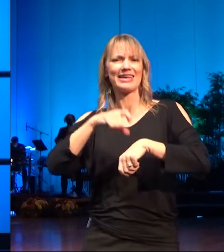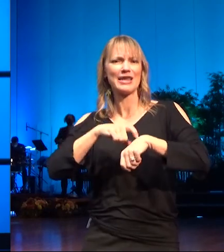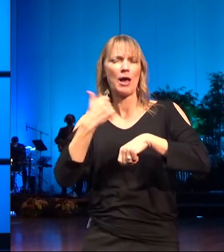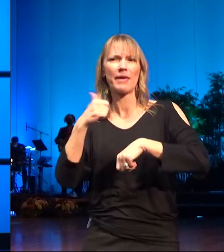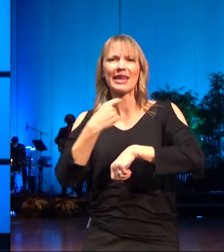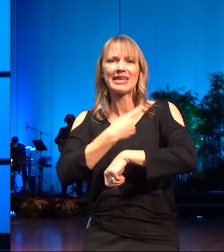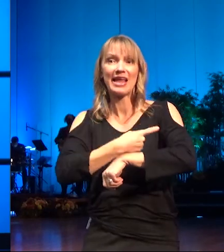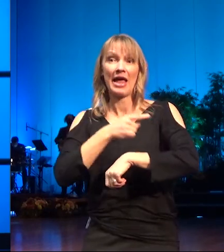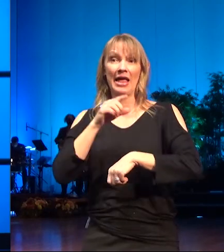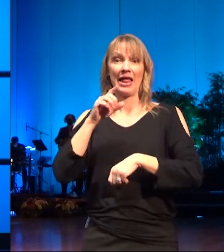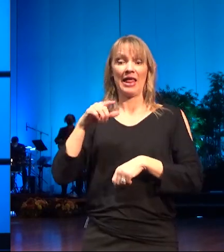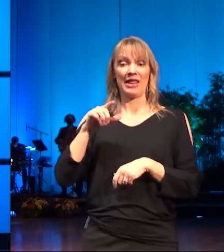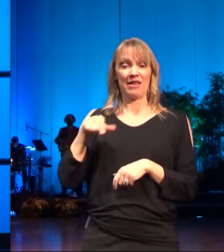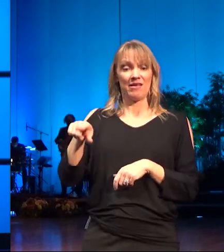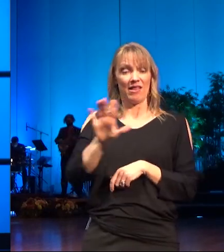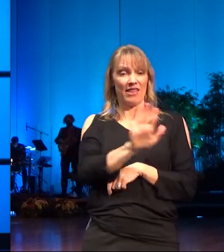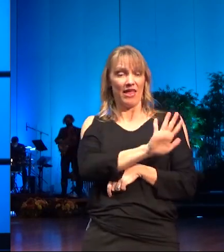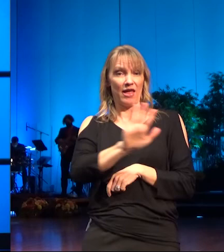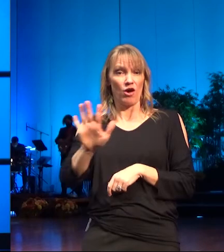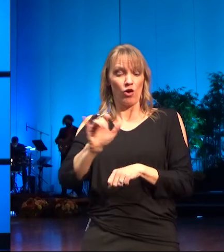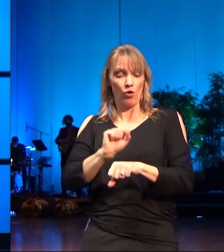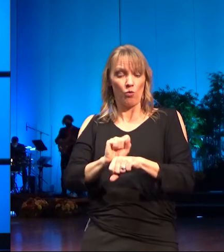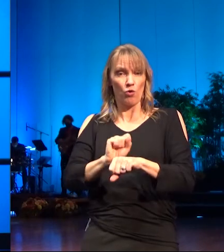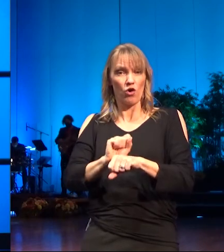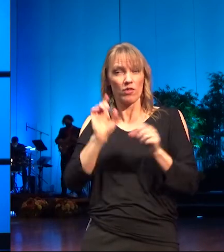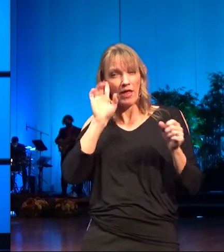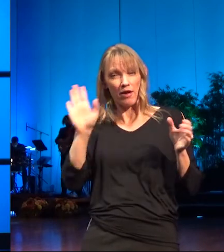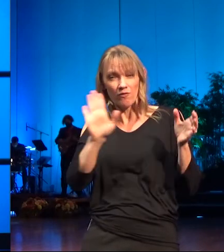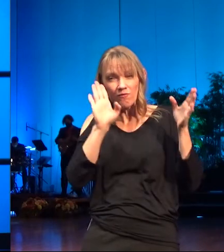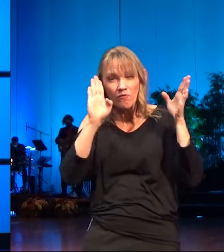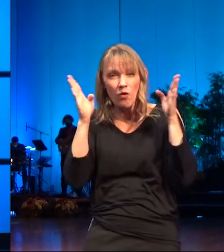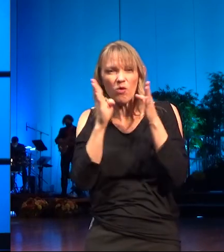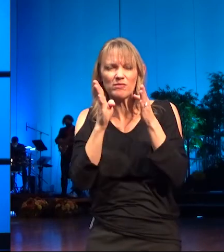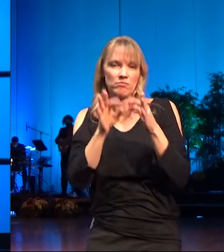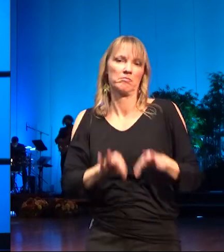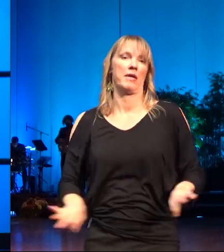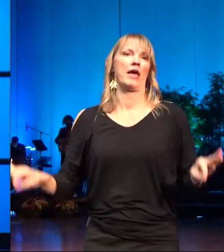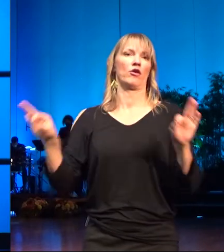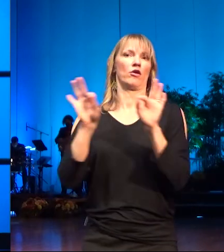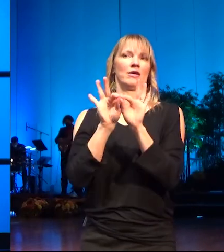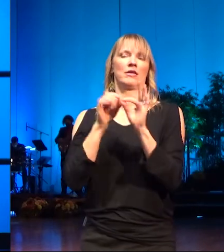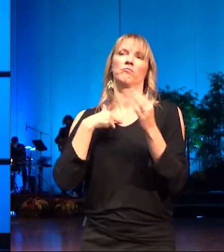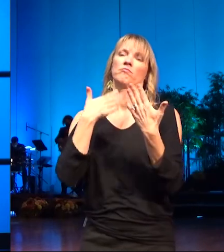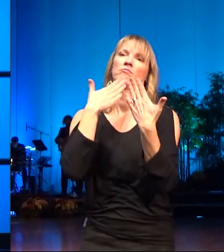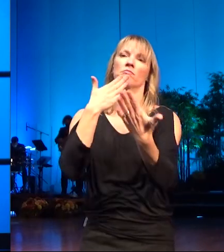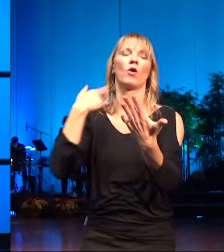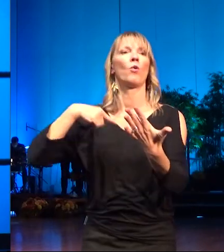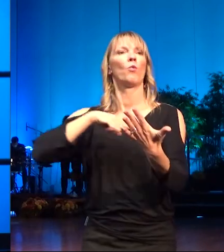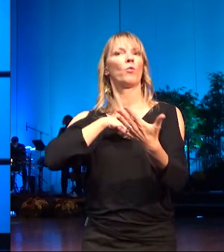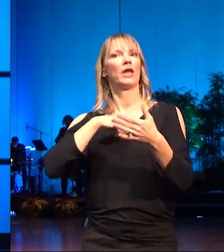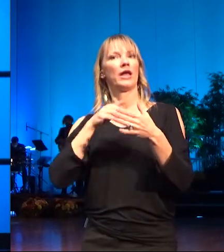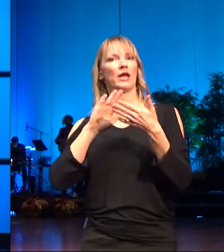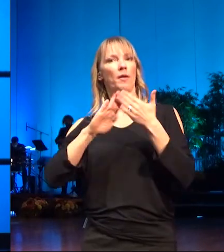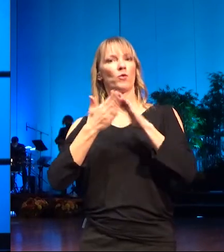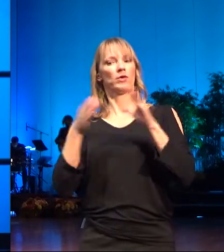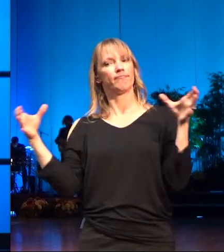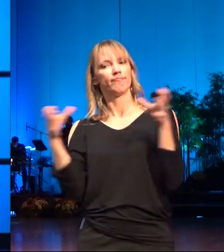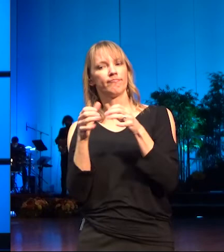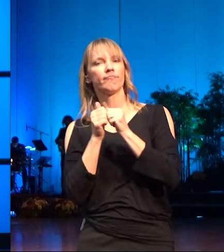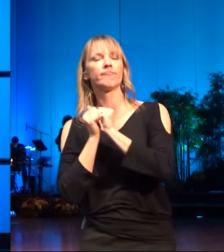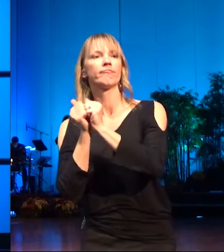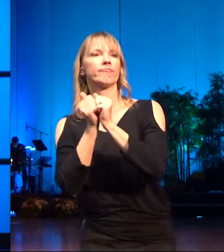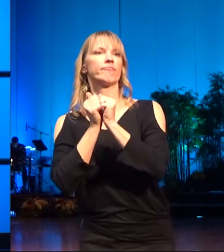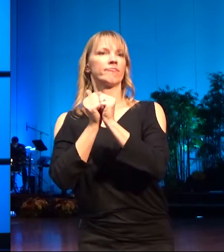That work matters. And so I am grateful that we get to gather here in community and